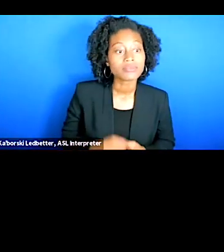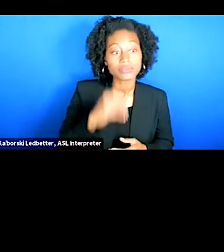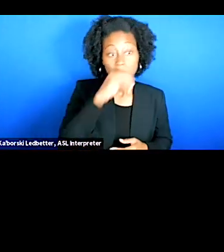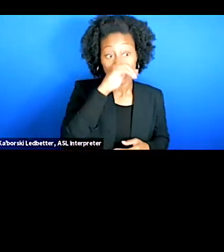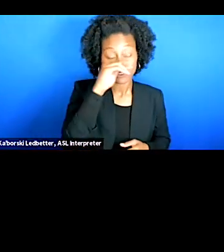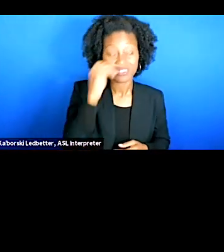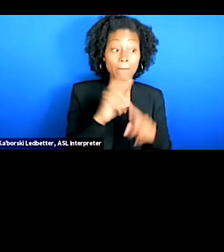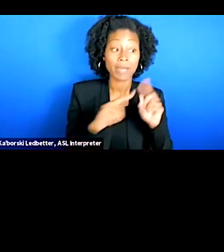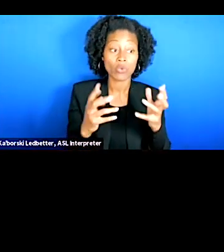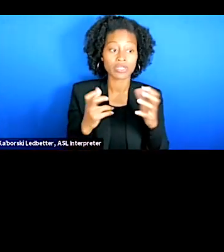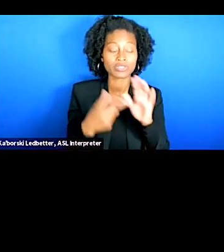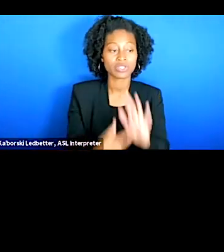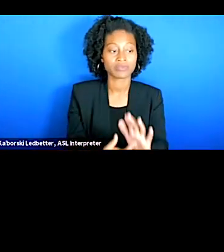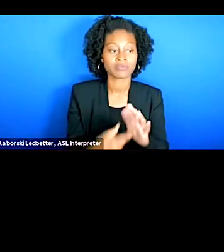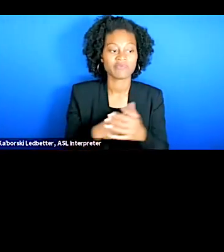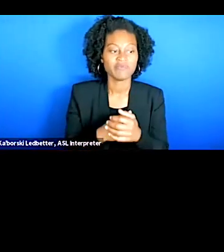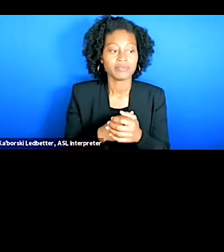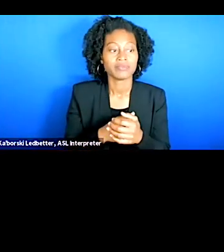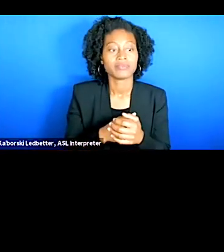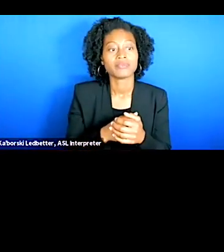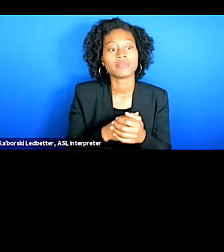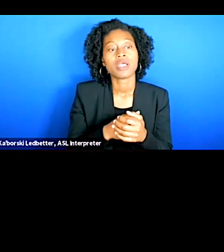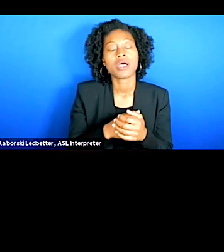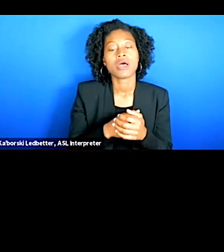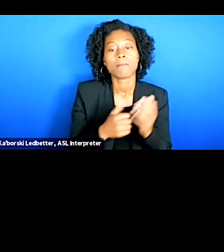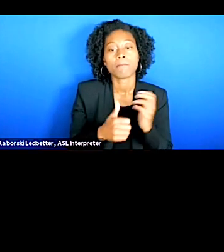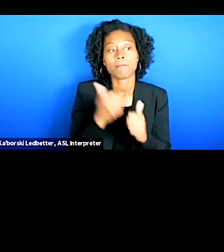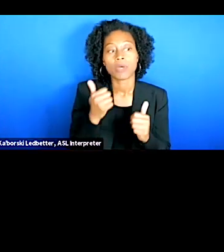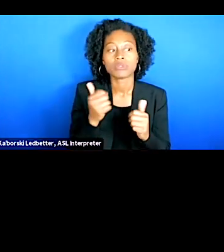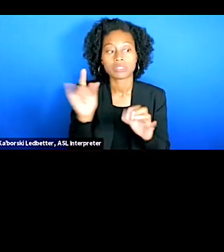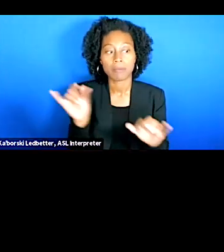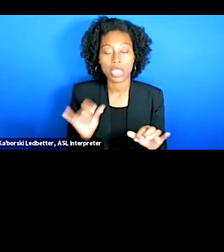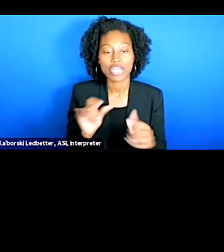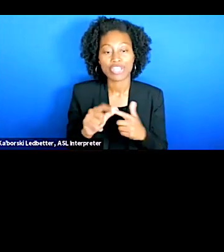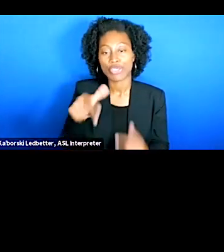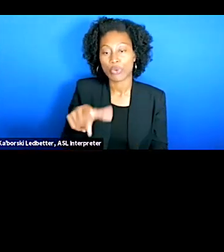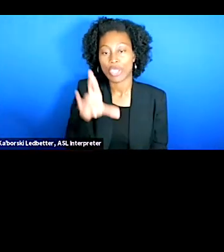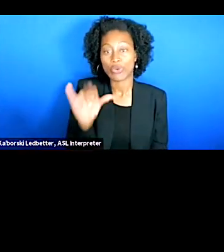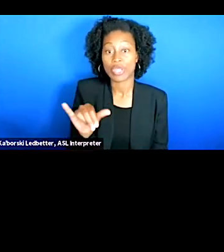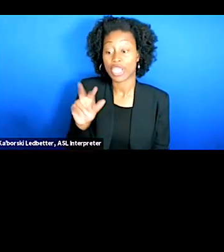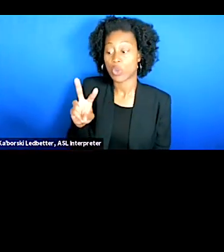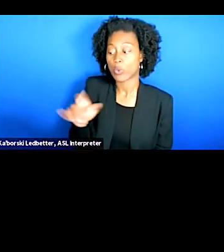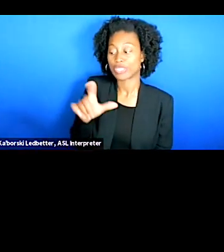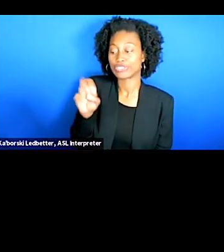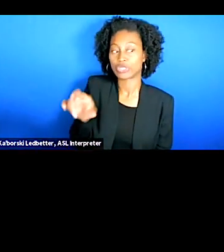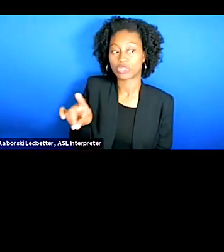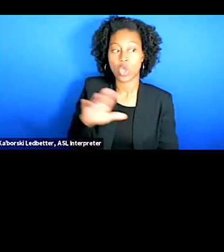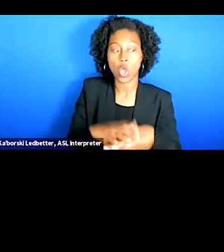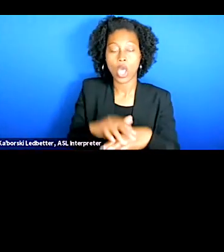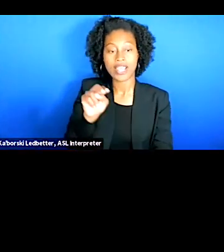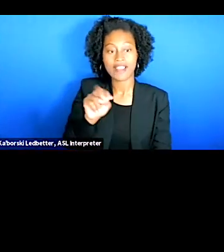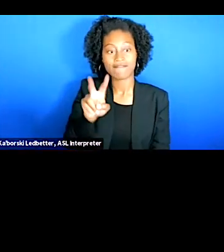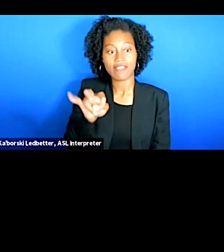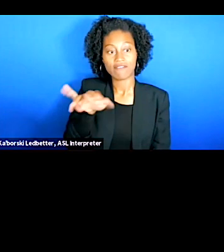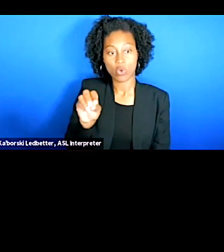want to show you that is most interesting to everyone here is that query function we were talking about, the query wizard on NVivo.